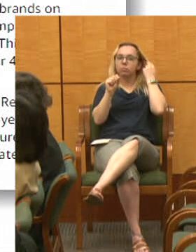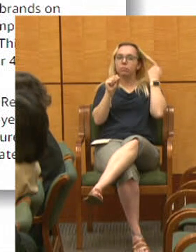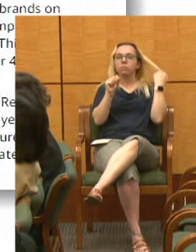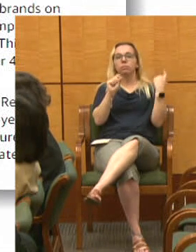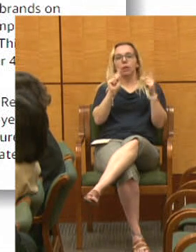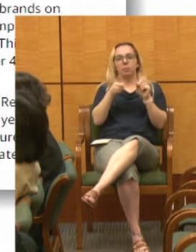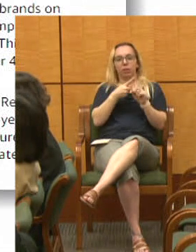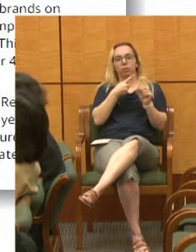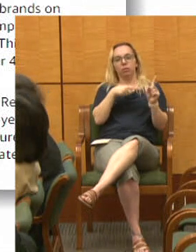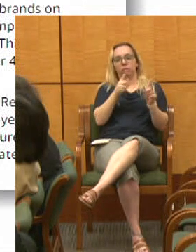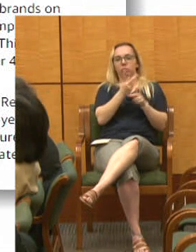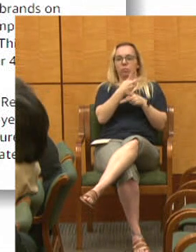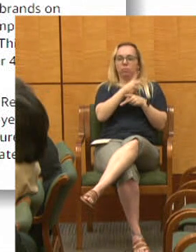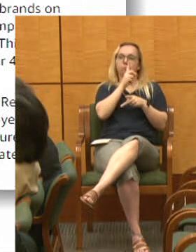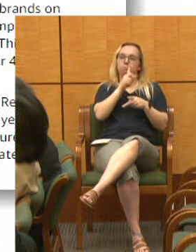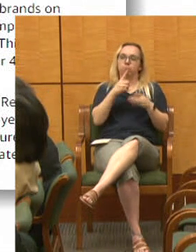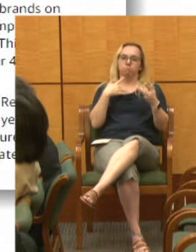concerning.